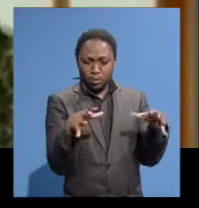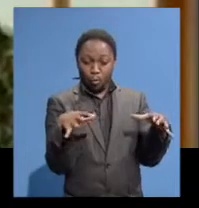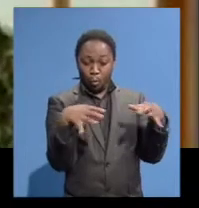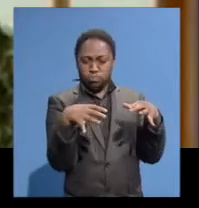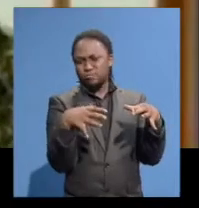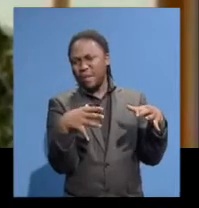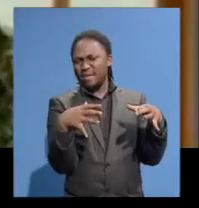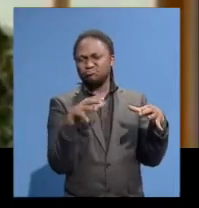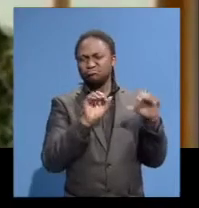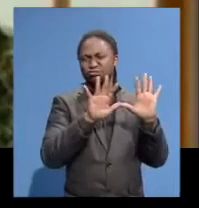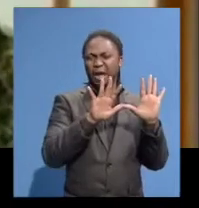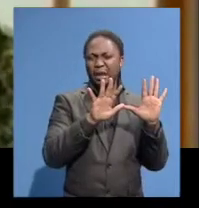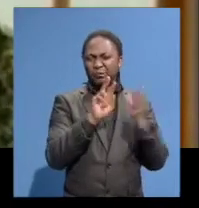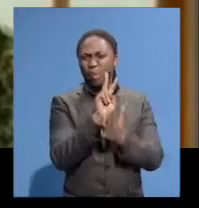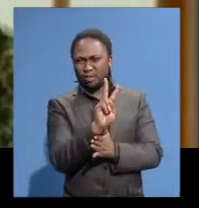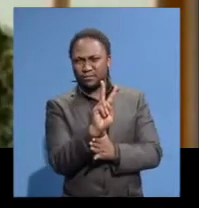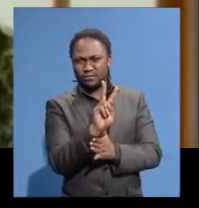of about 10 to 12